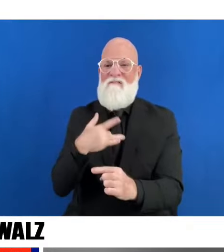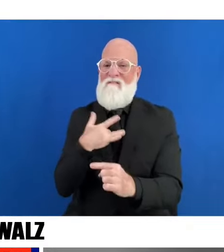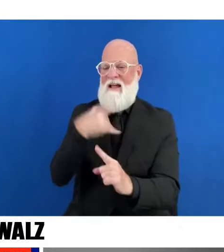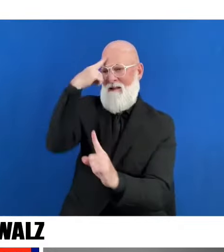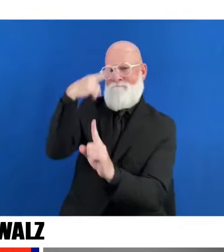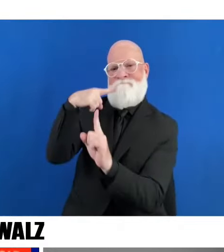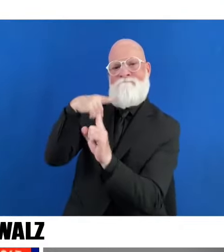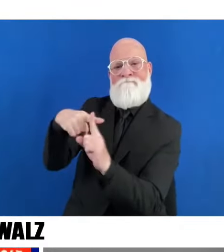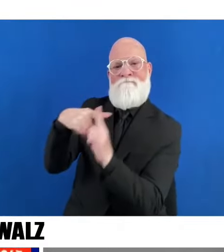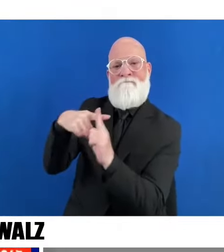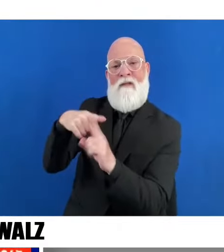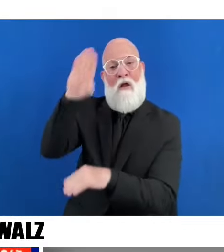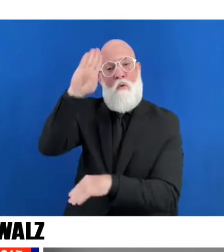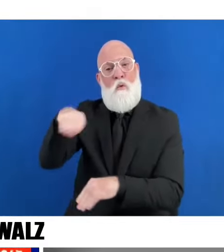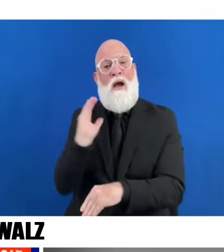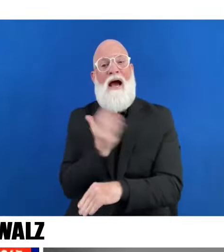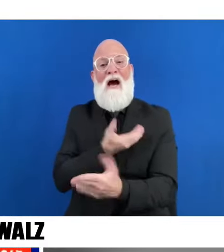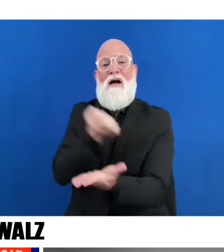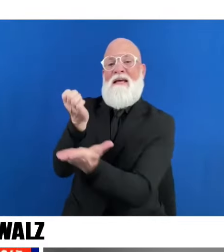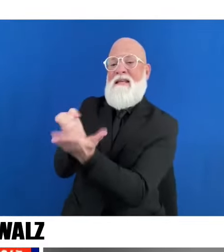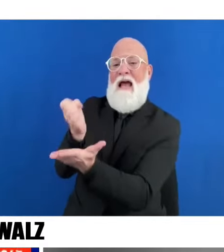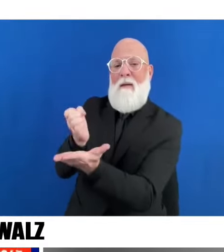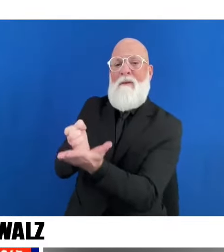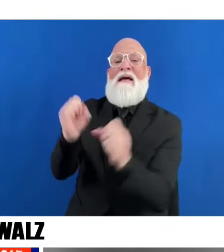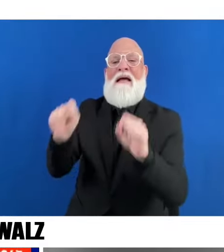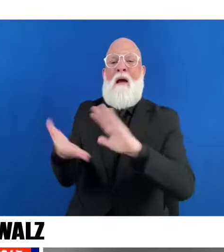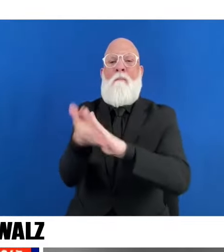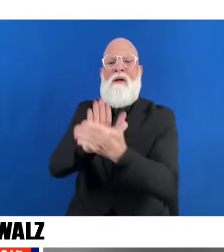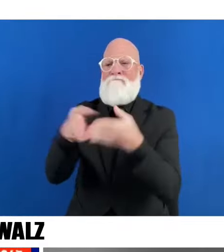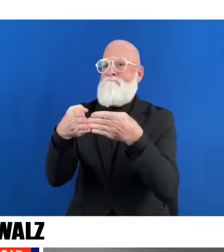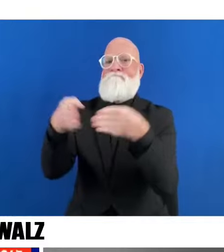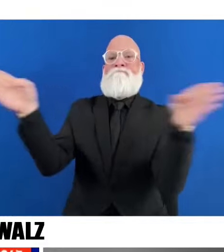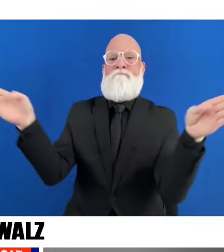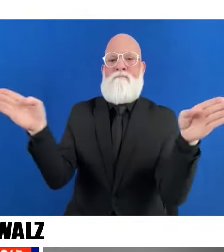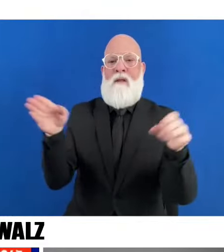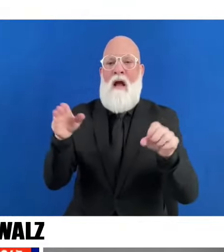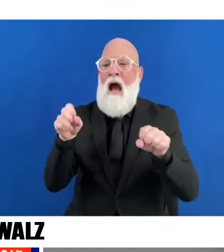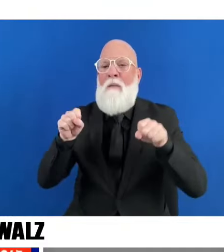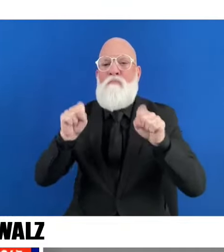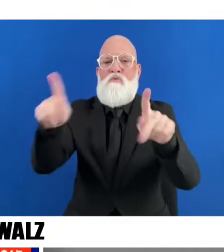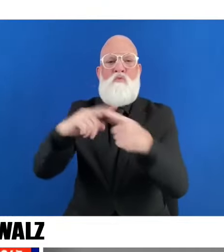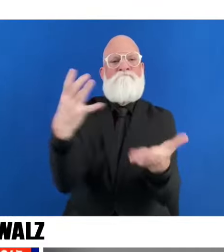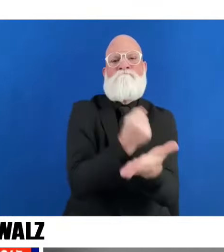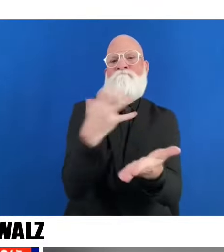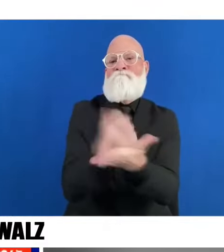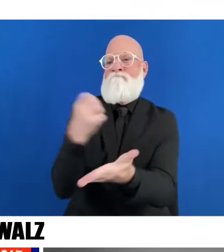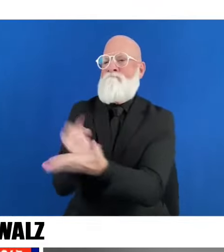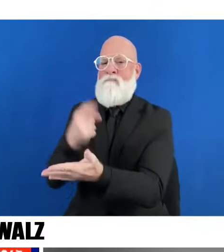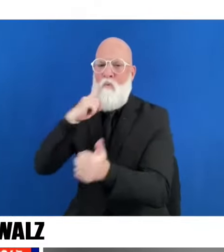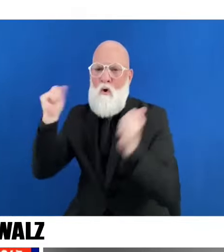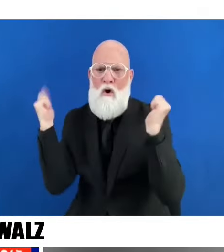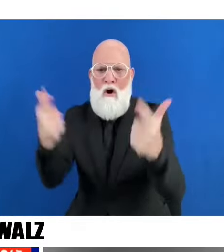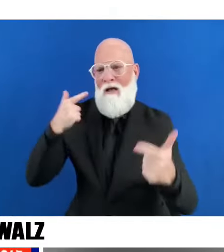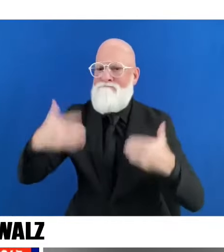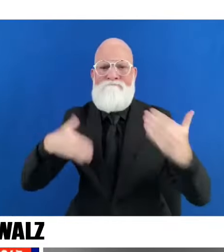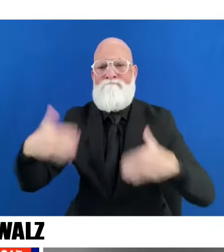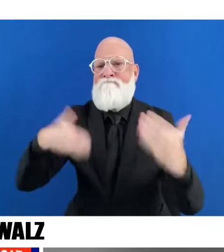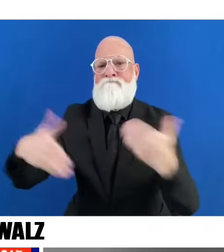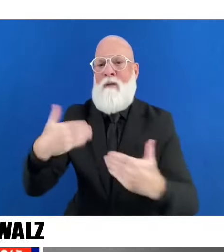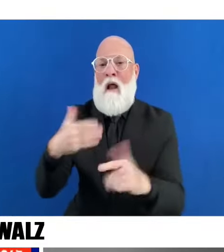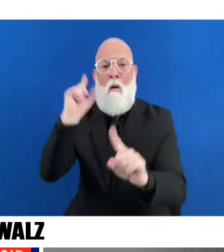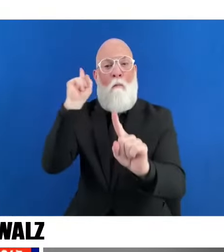economy that works for everyone, not just to get by, but to get ahead. And the idea that freedom really means something. Not the freedom of government to